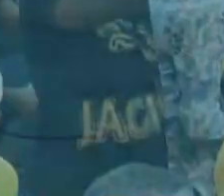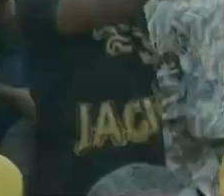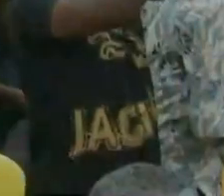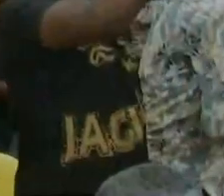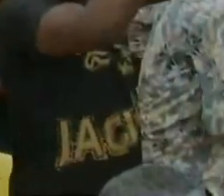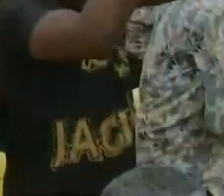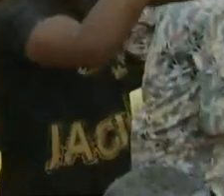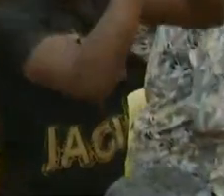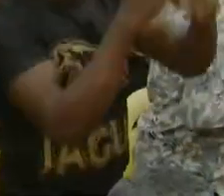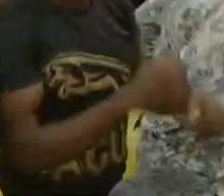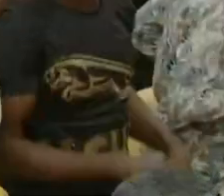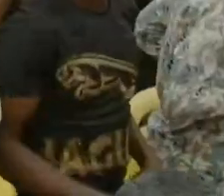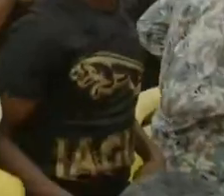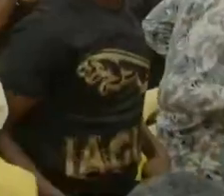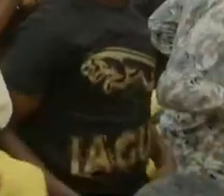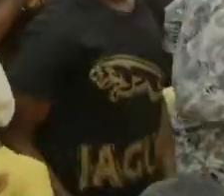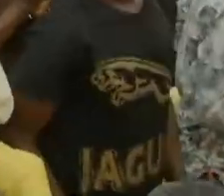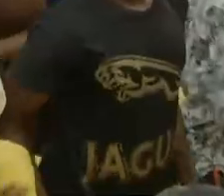Thank you, Pastor.